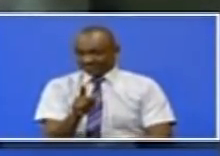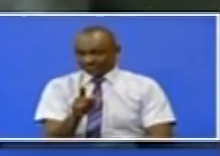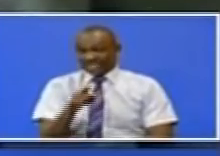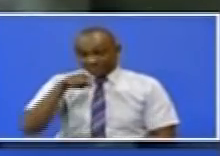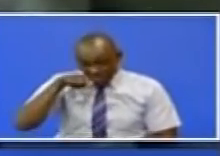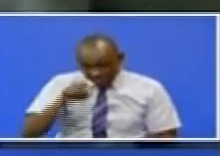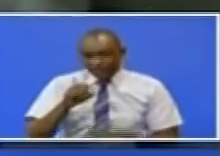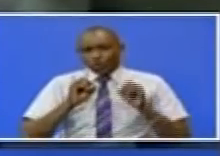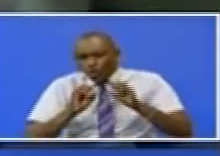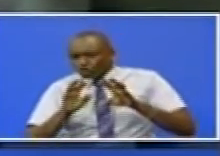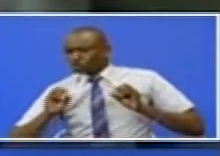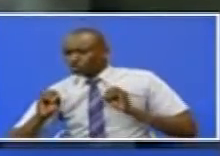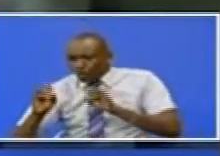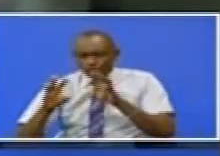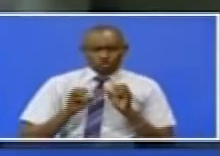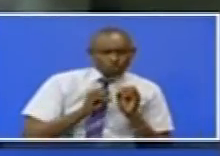have been coaching